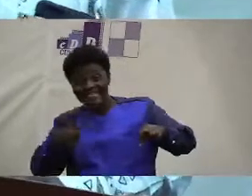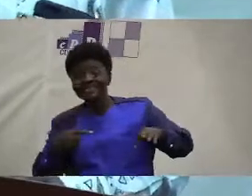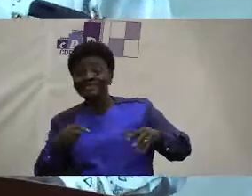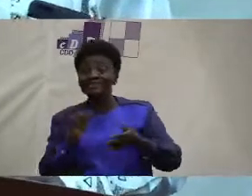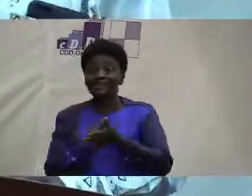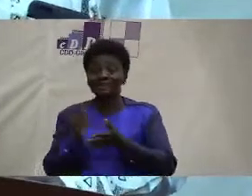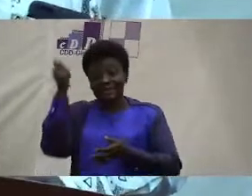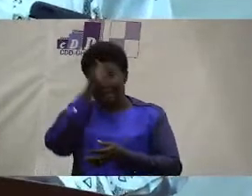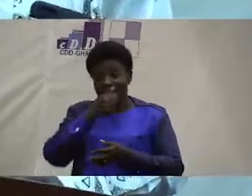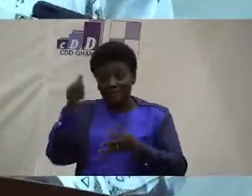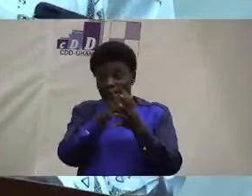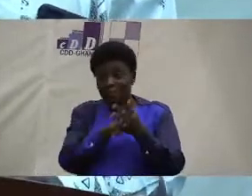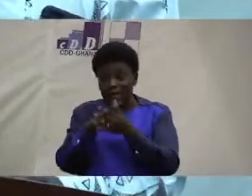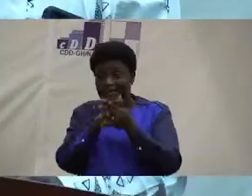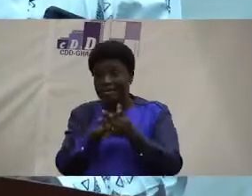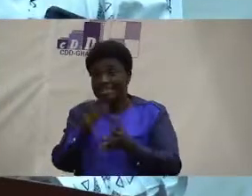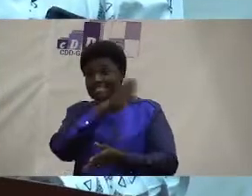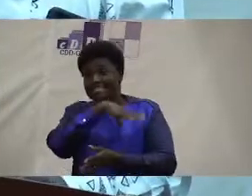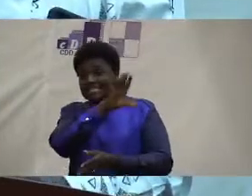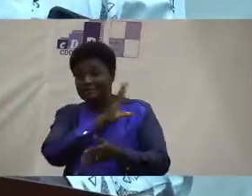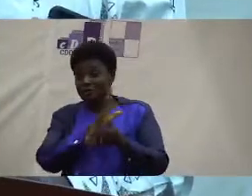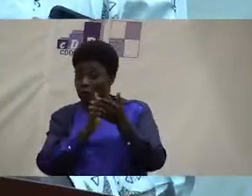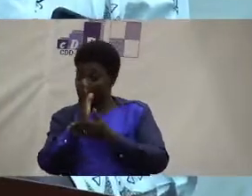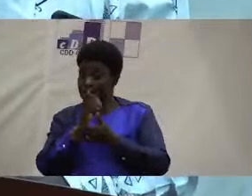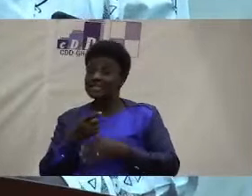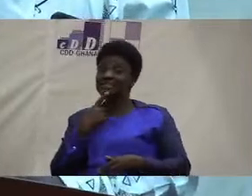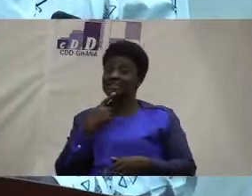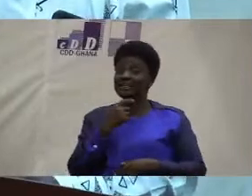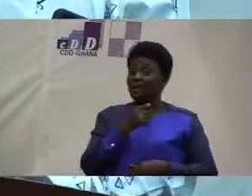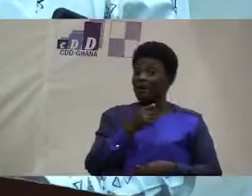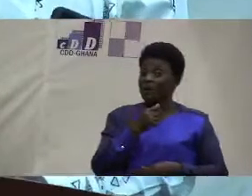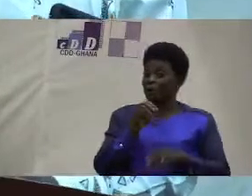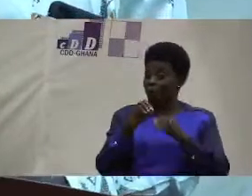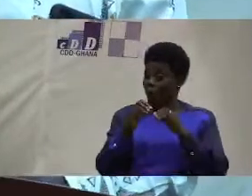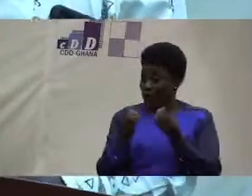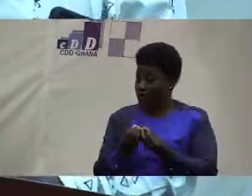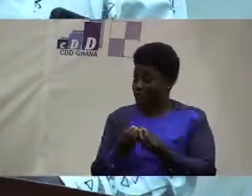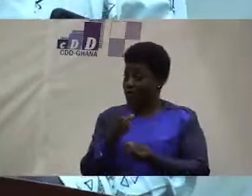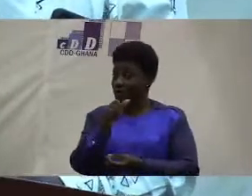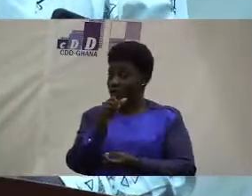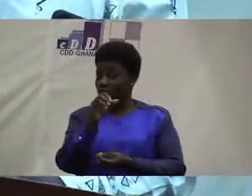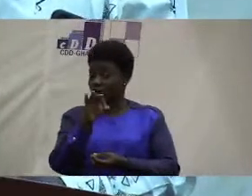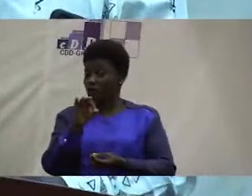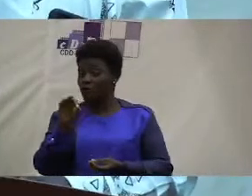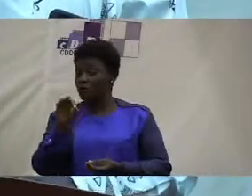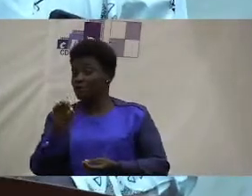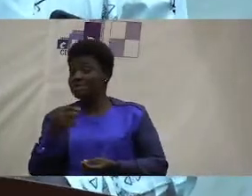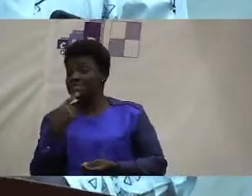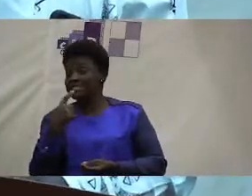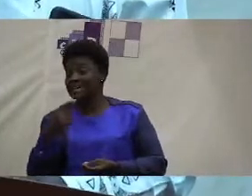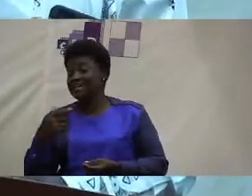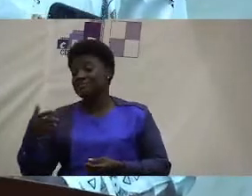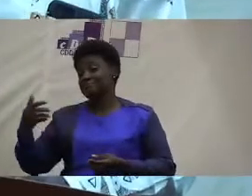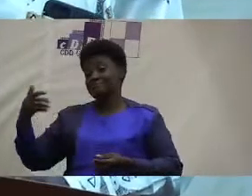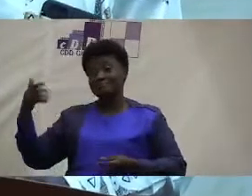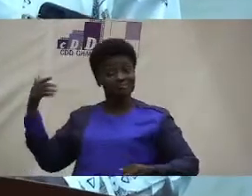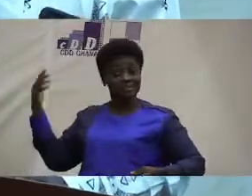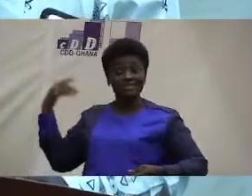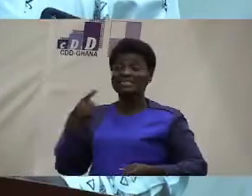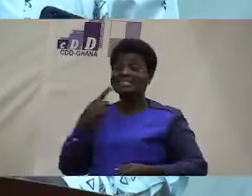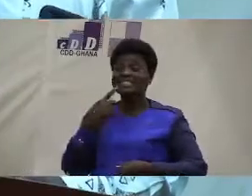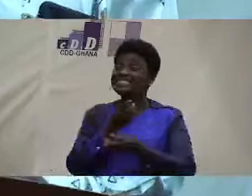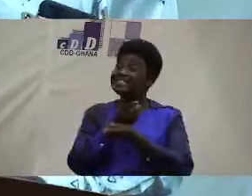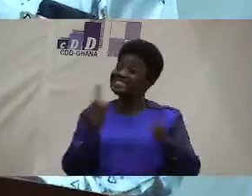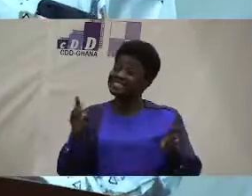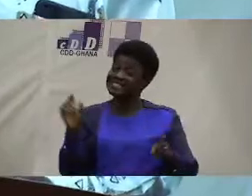an African-American civil rights organizer, Flo Kennedy, made some years back. She said that democracy